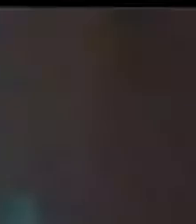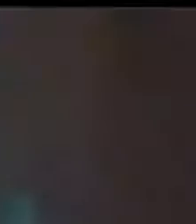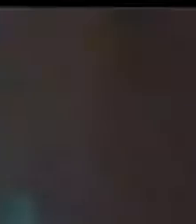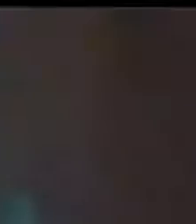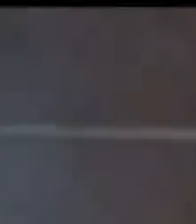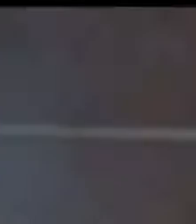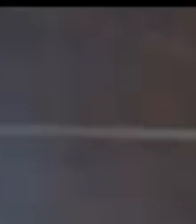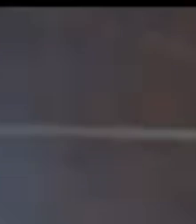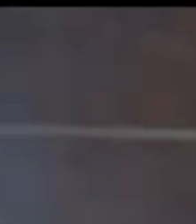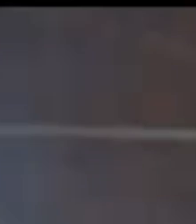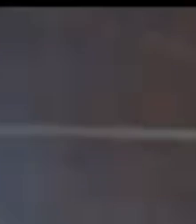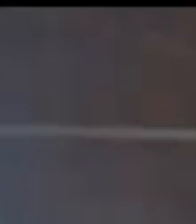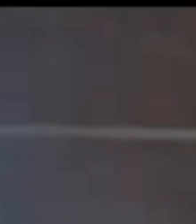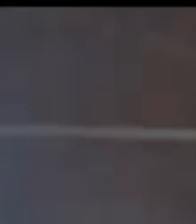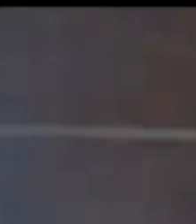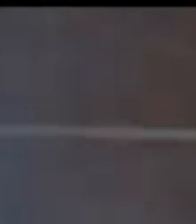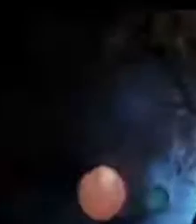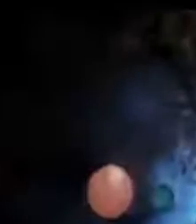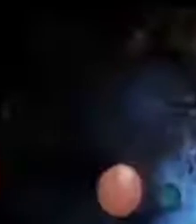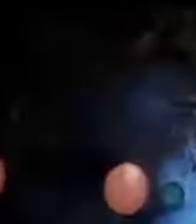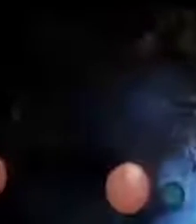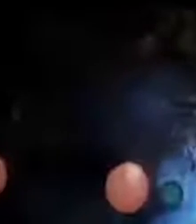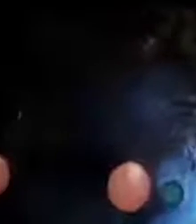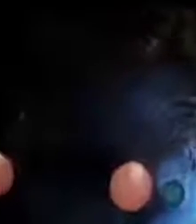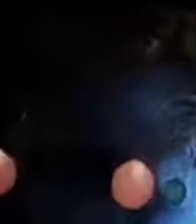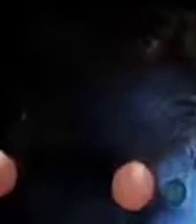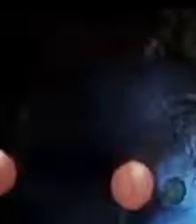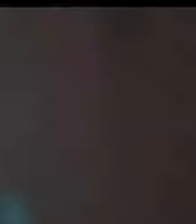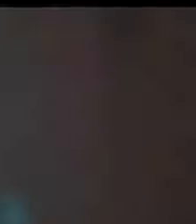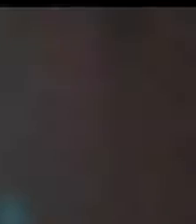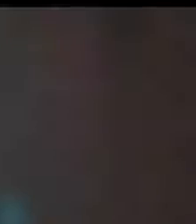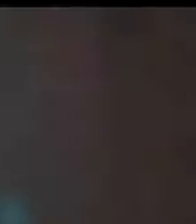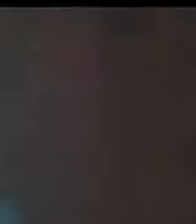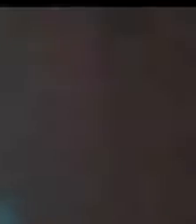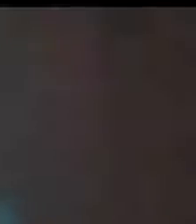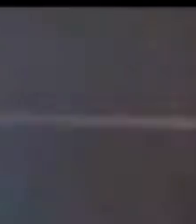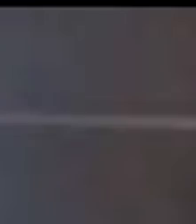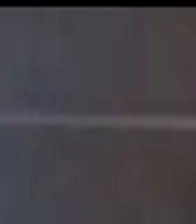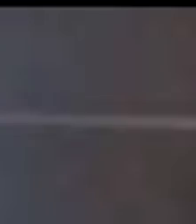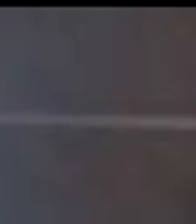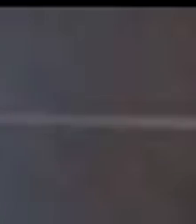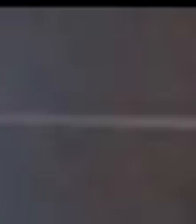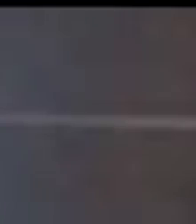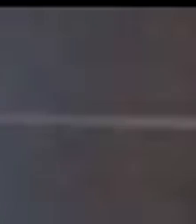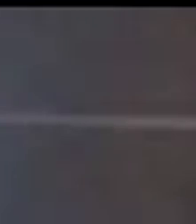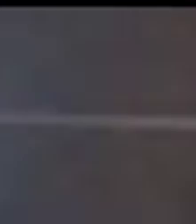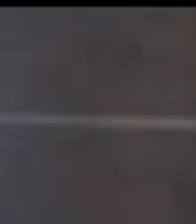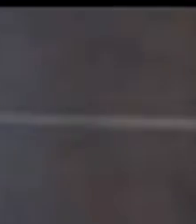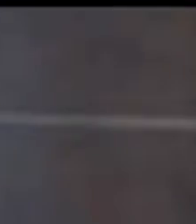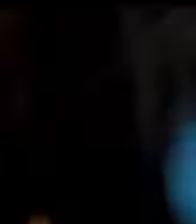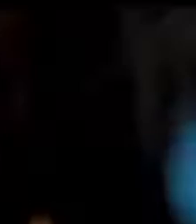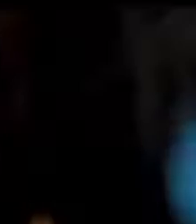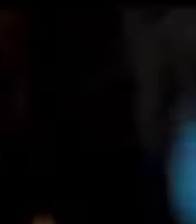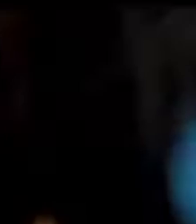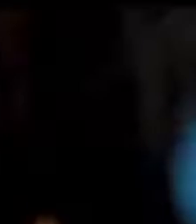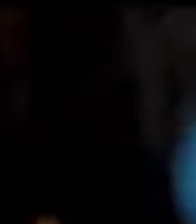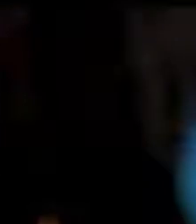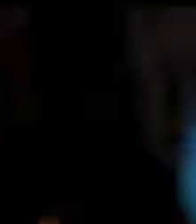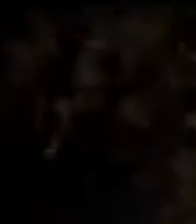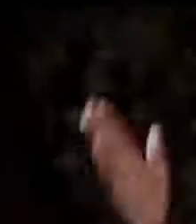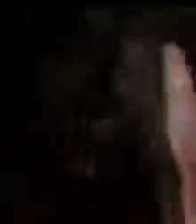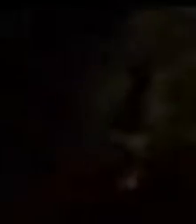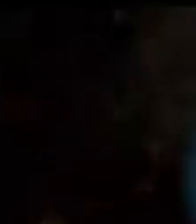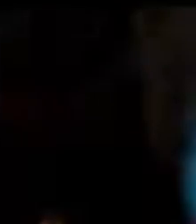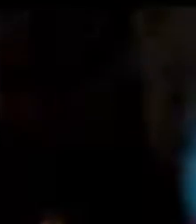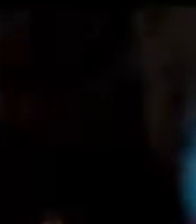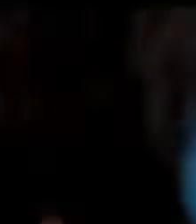of the occupants. He paid the price of sin in full. Covered emoluments. Sometimes a fairy tale. Very well, but I know him very well. He is